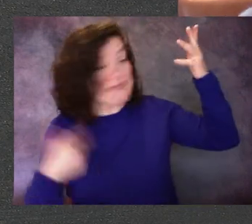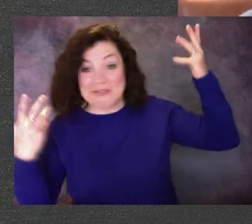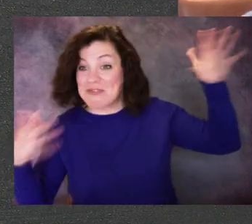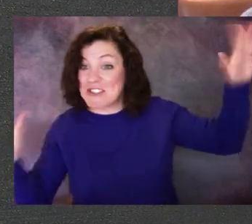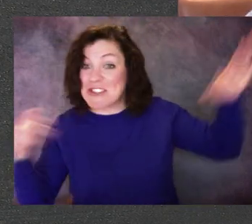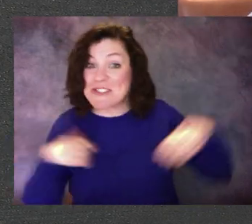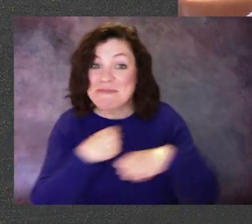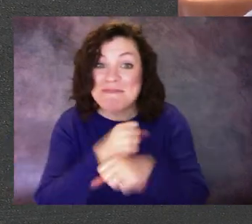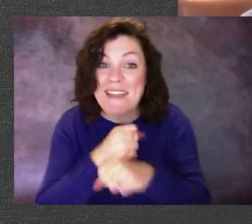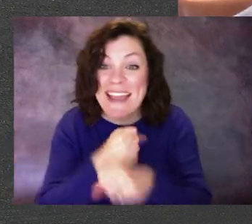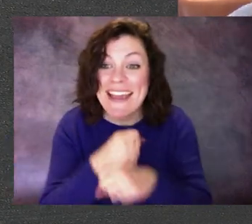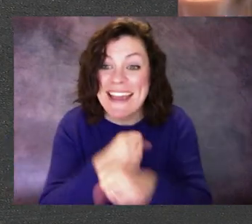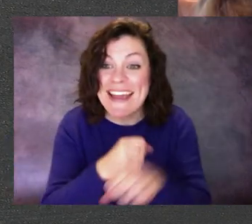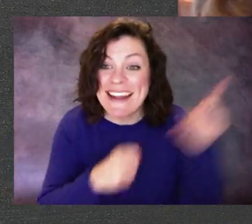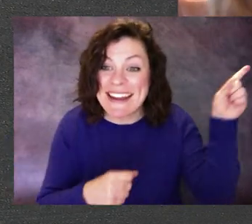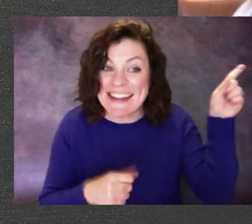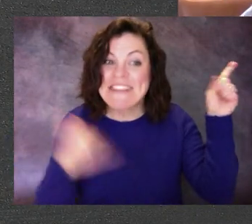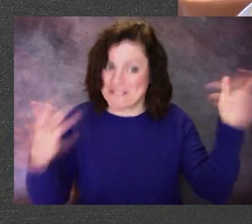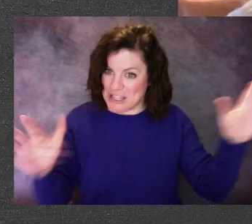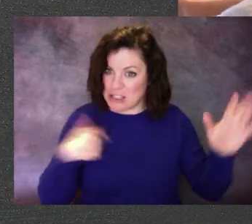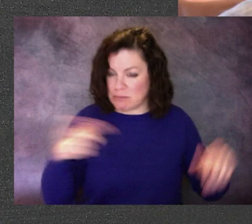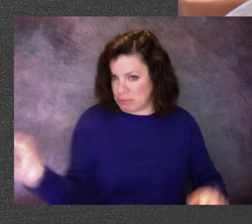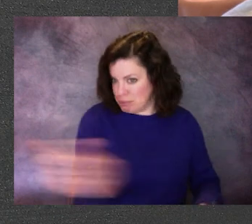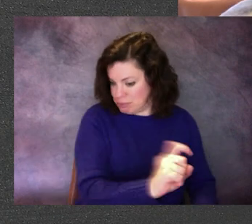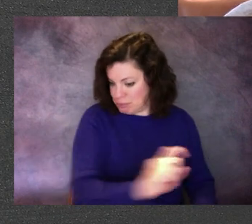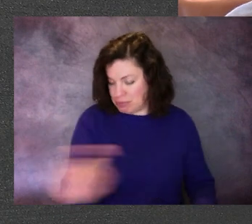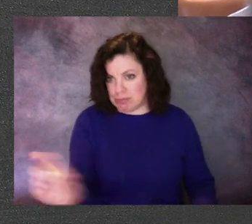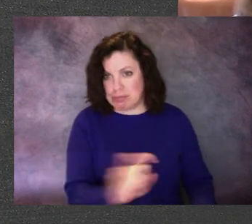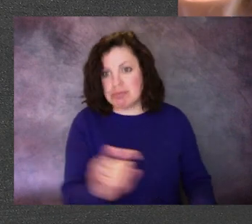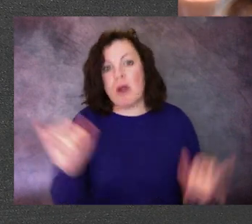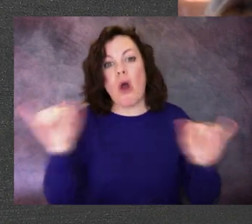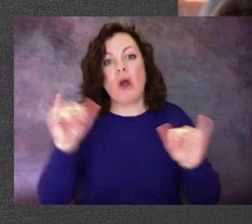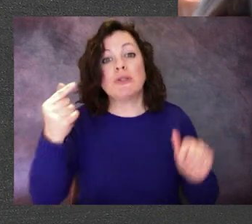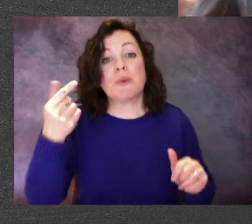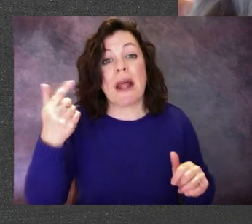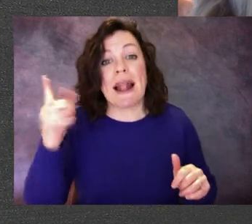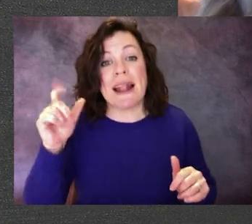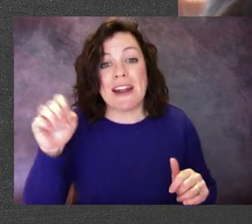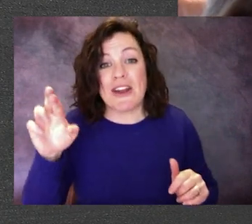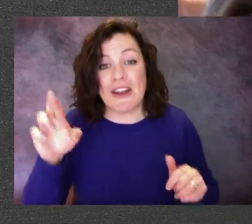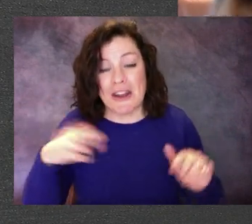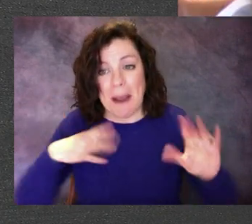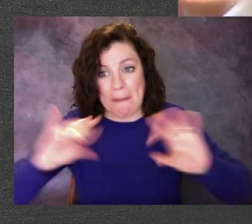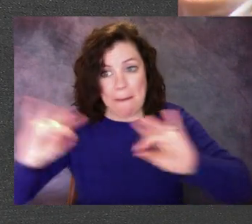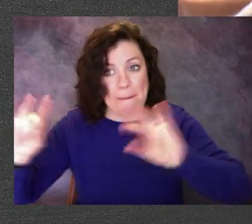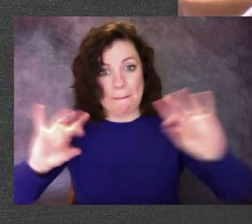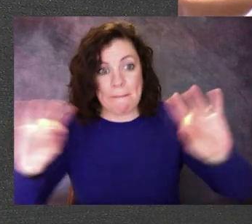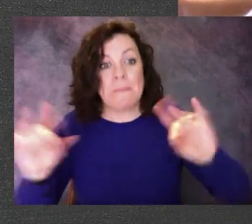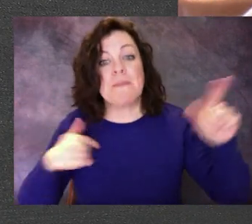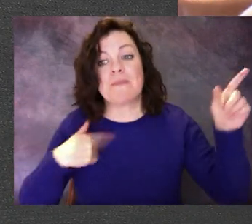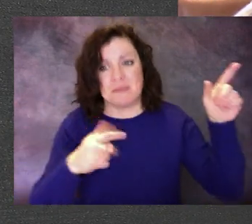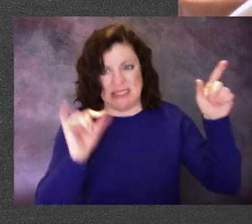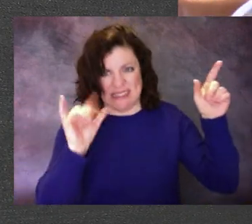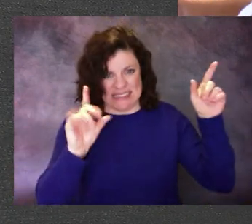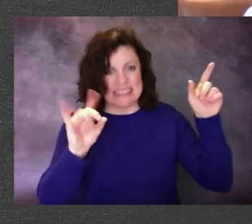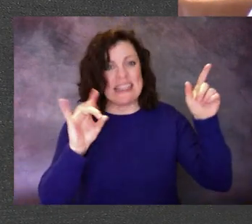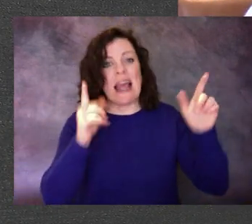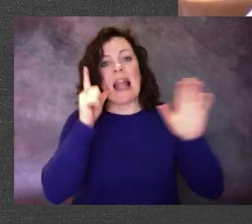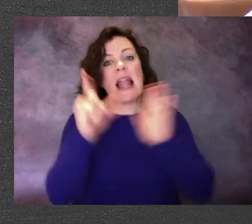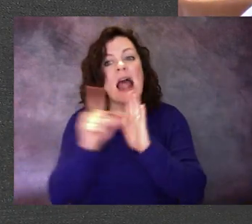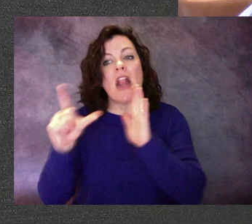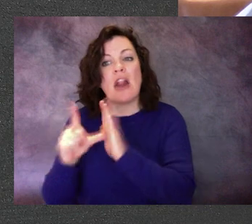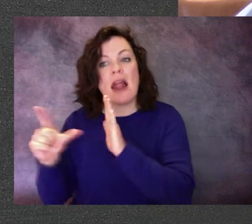book box that I was telling you about. The spray paint dried, the glitter dried. I added some letters. I made them 3D. I made them stick out